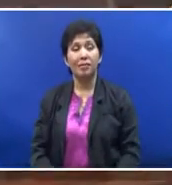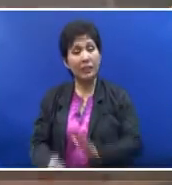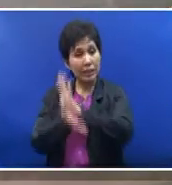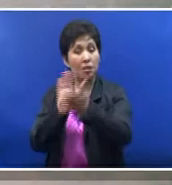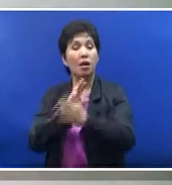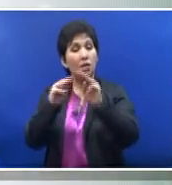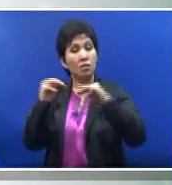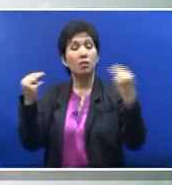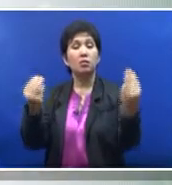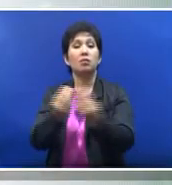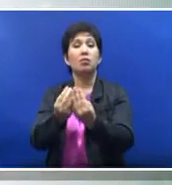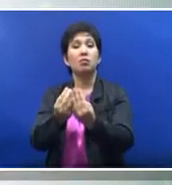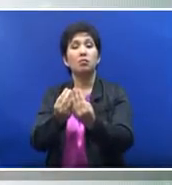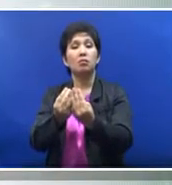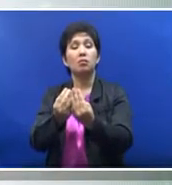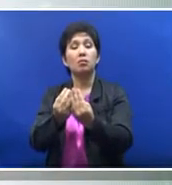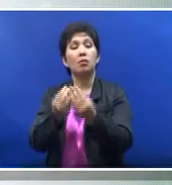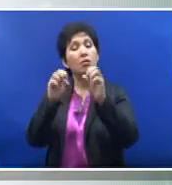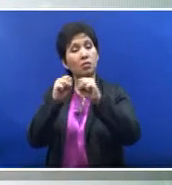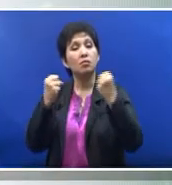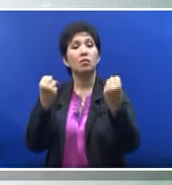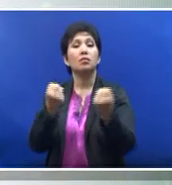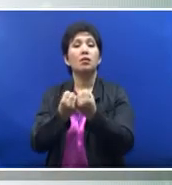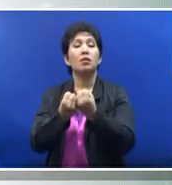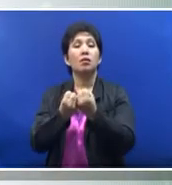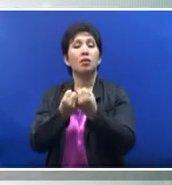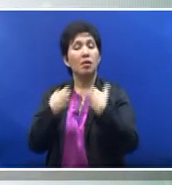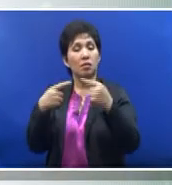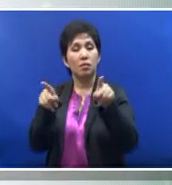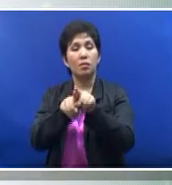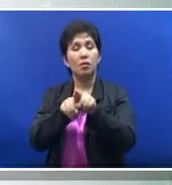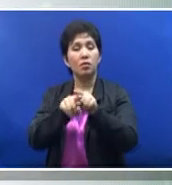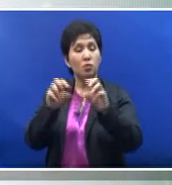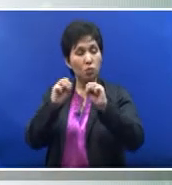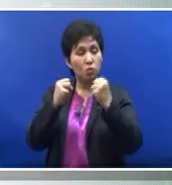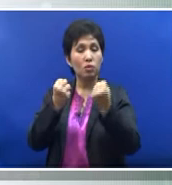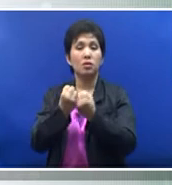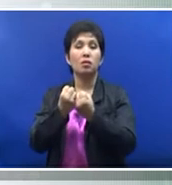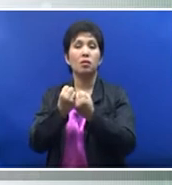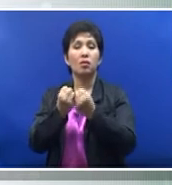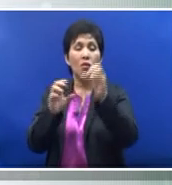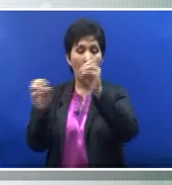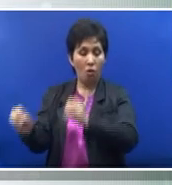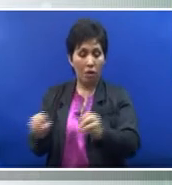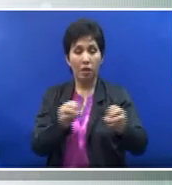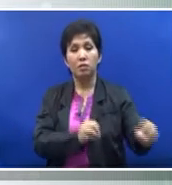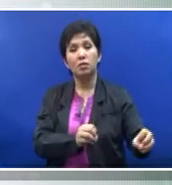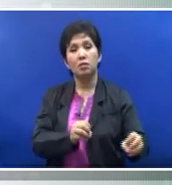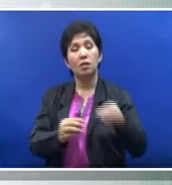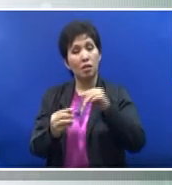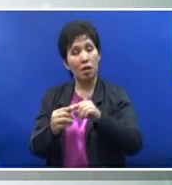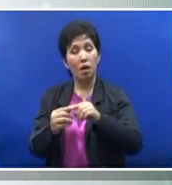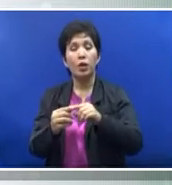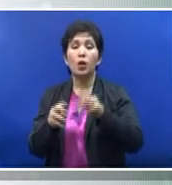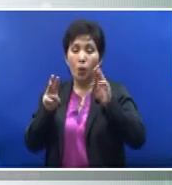Okay, society refers to a social organization, okay, that involves patterns of human